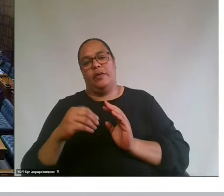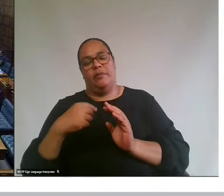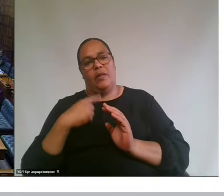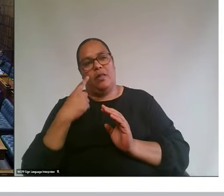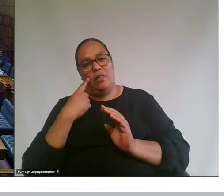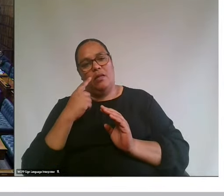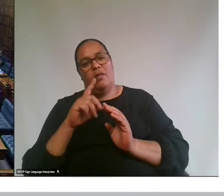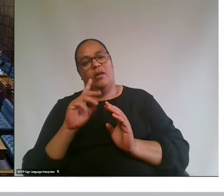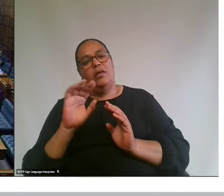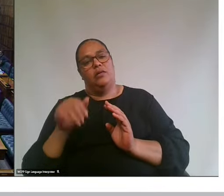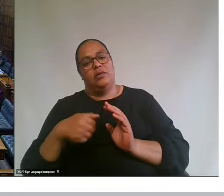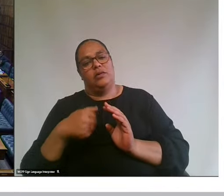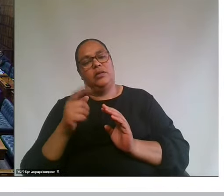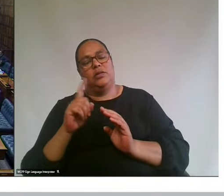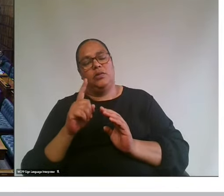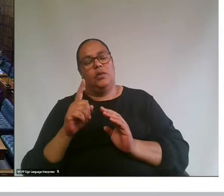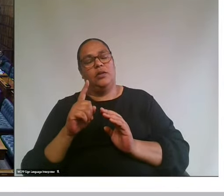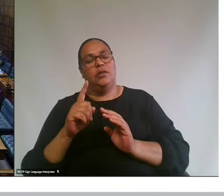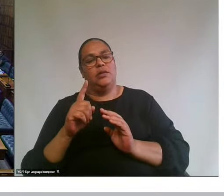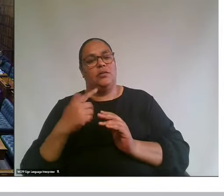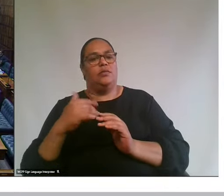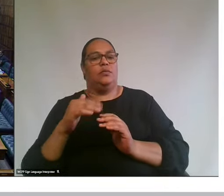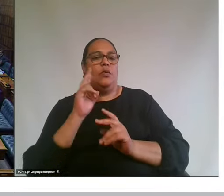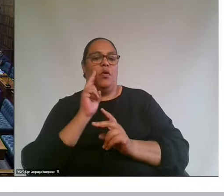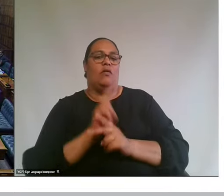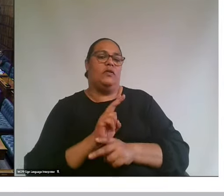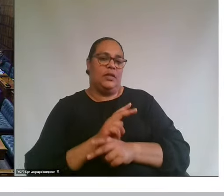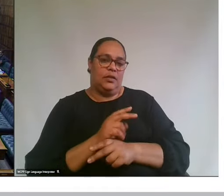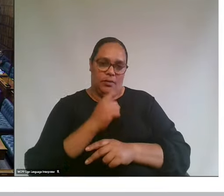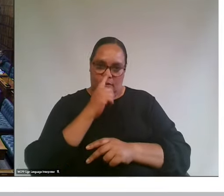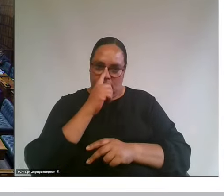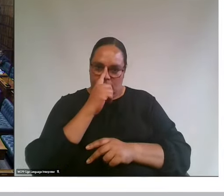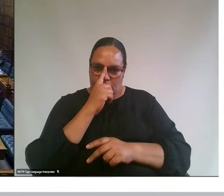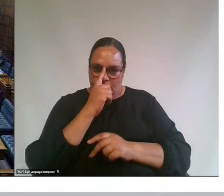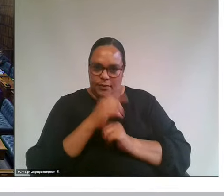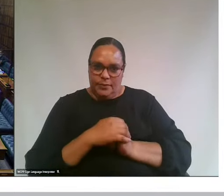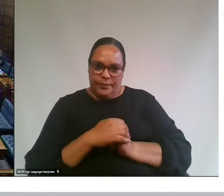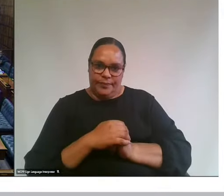was a that was probably a bit of an oversight